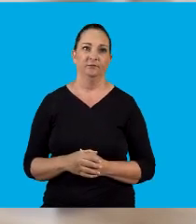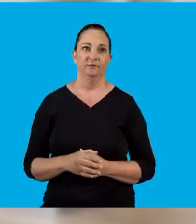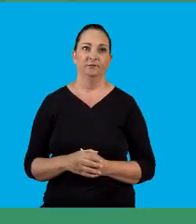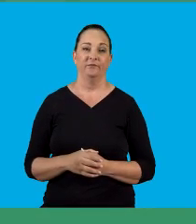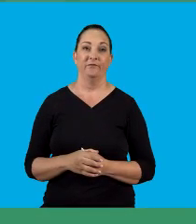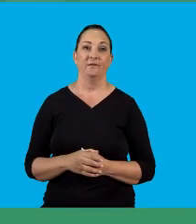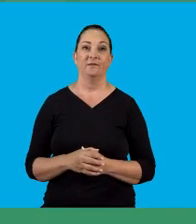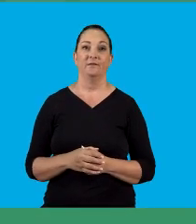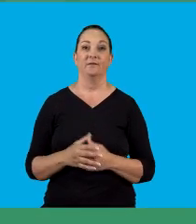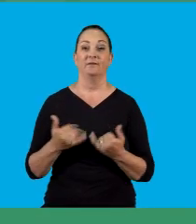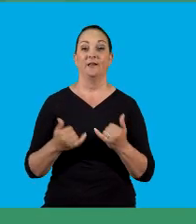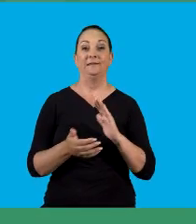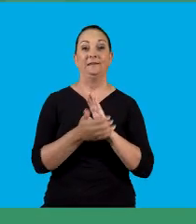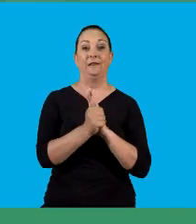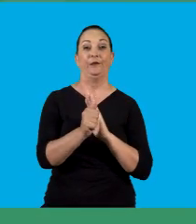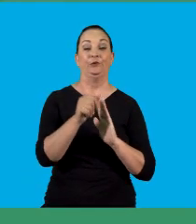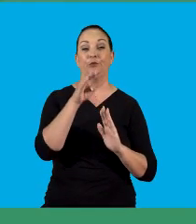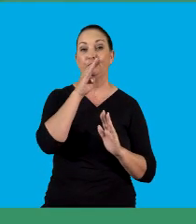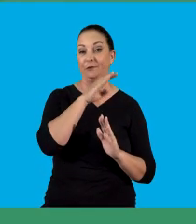Negative impact of lack of skills.